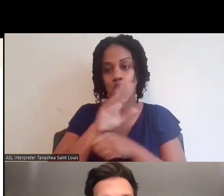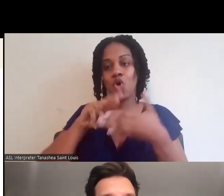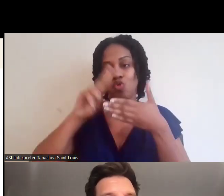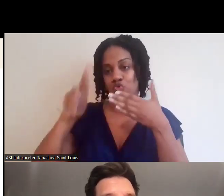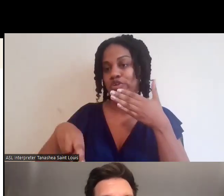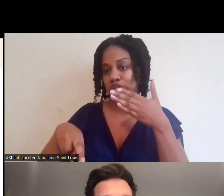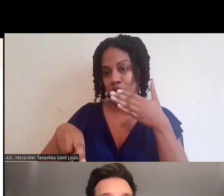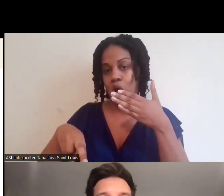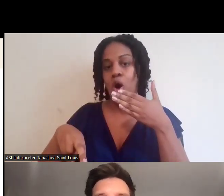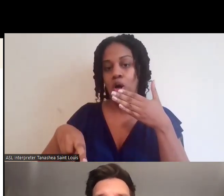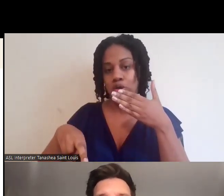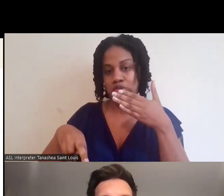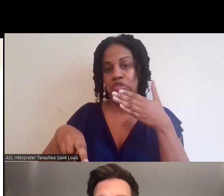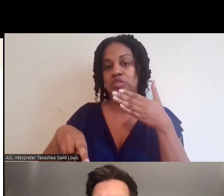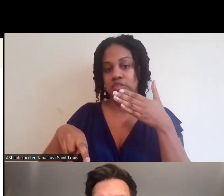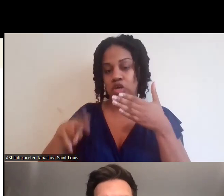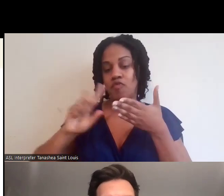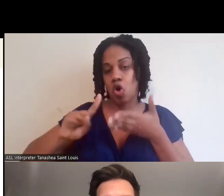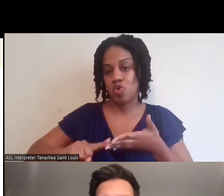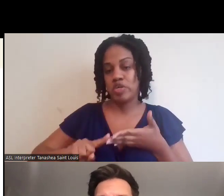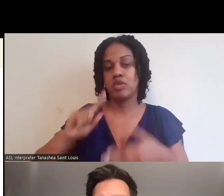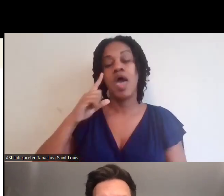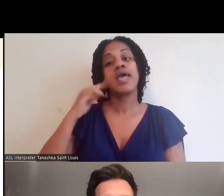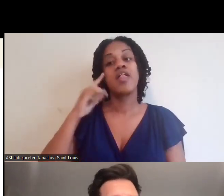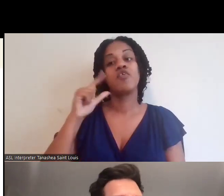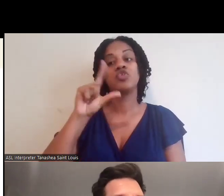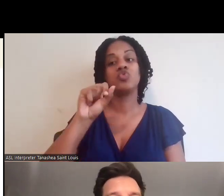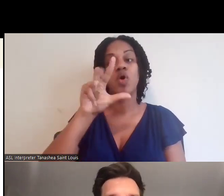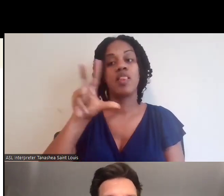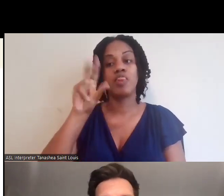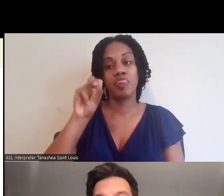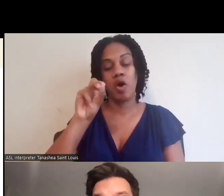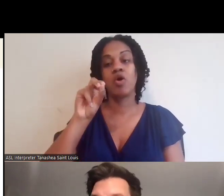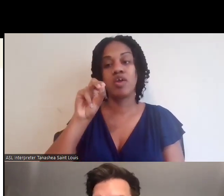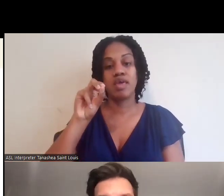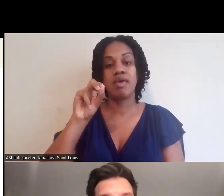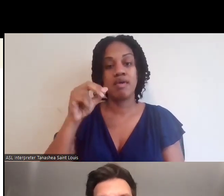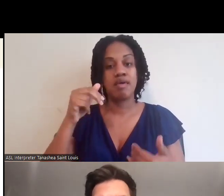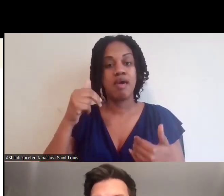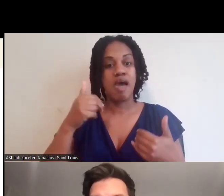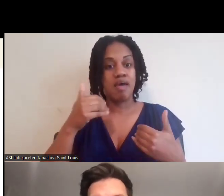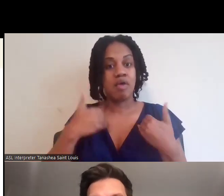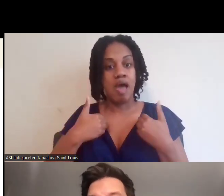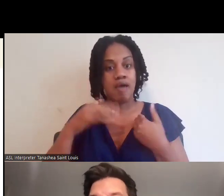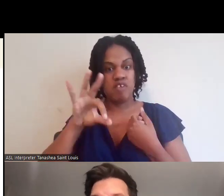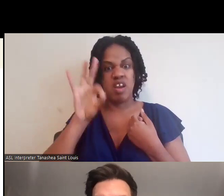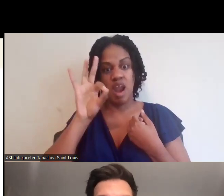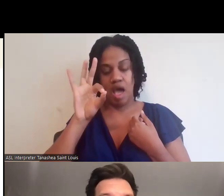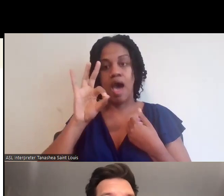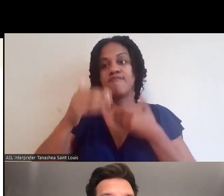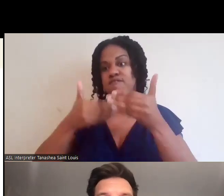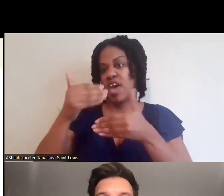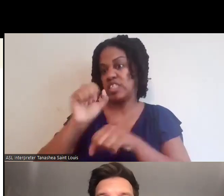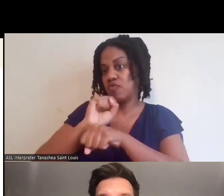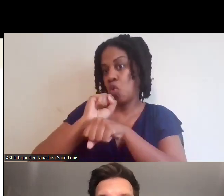and synthesis of our research. California 2030 consisted of 9 phases of work over the course of